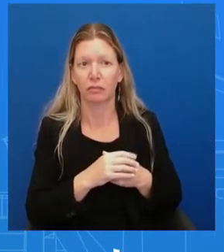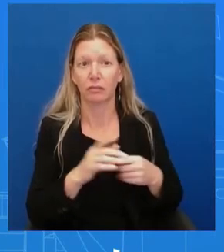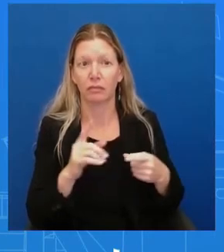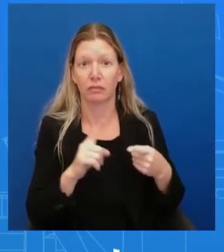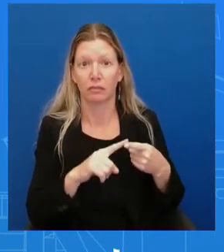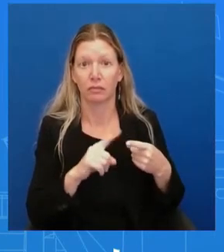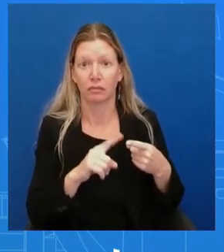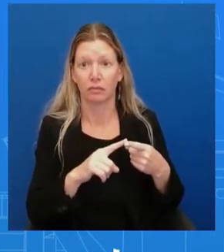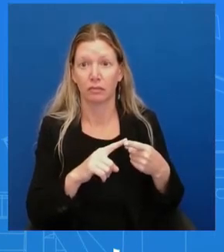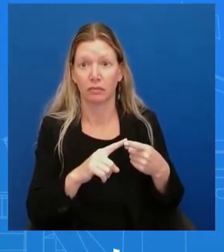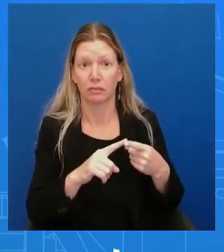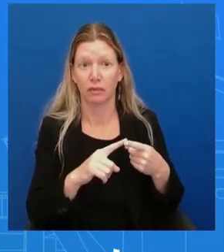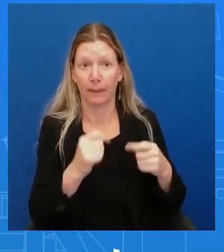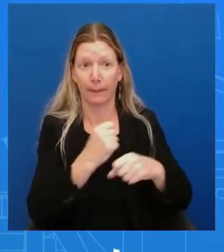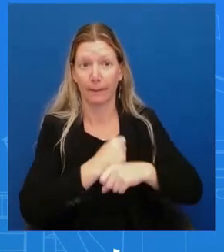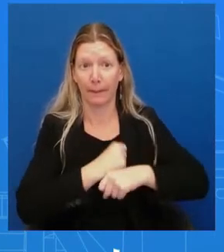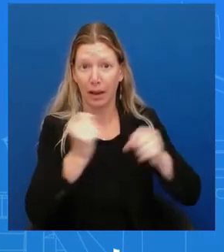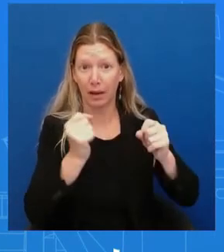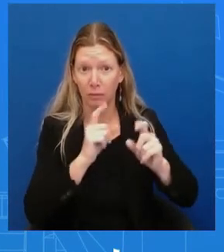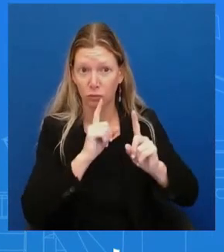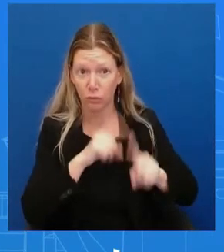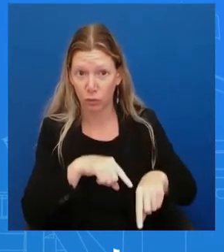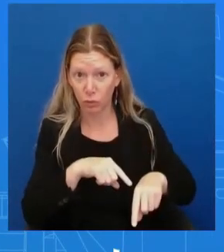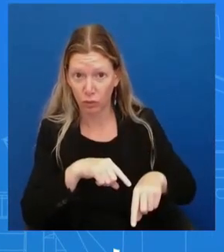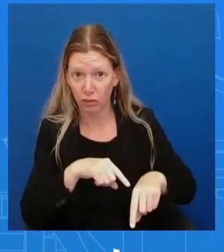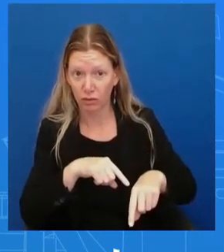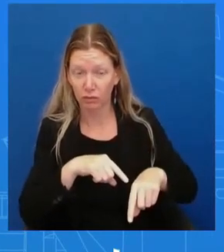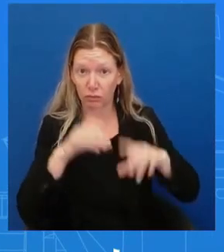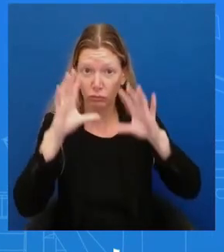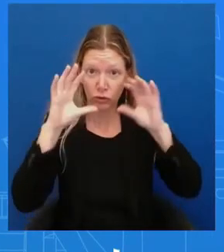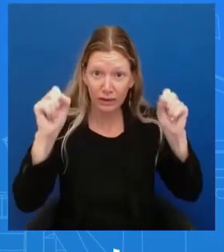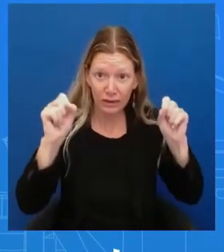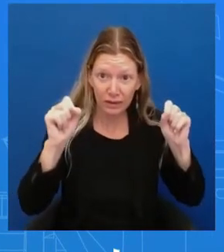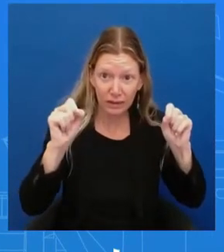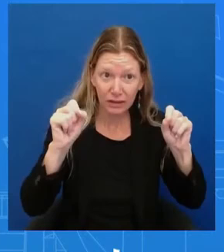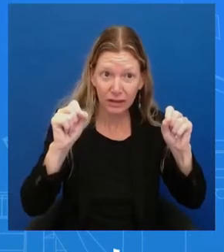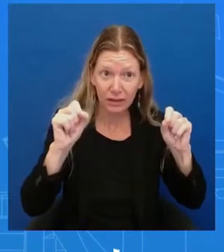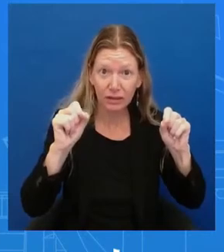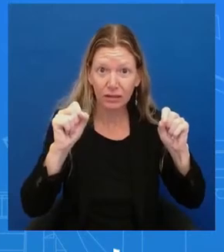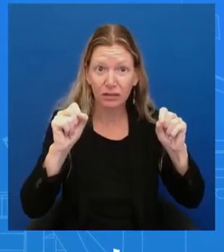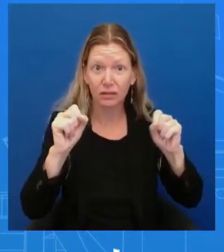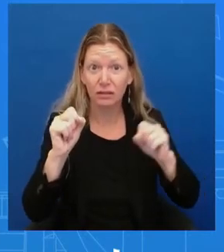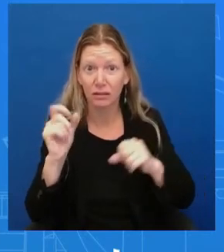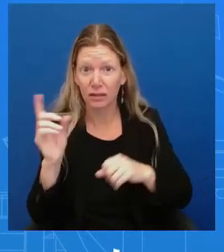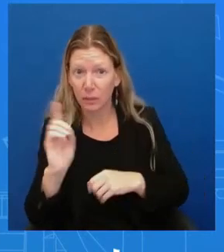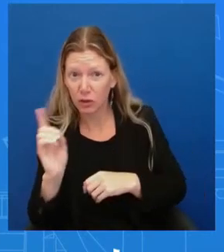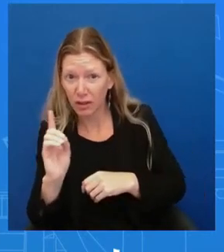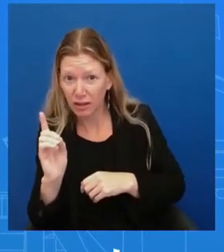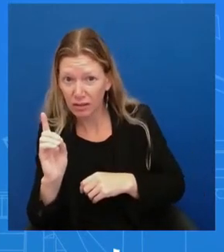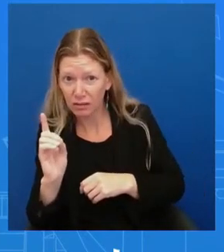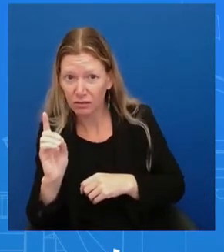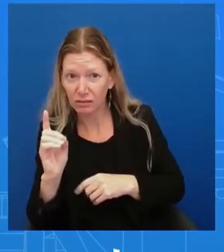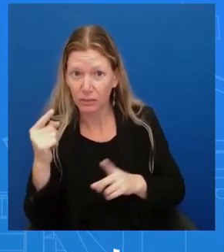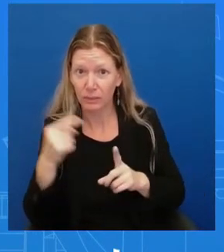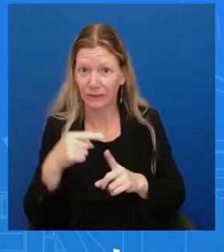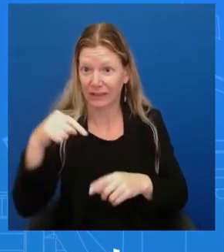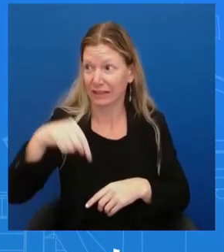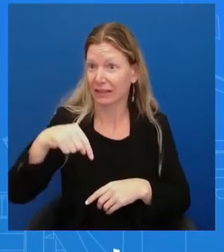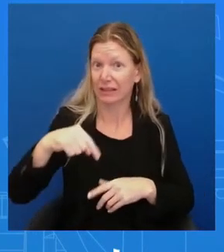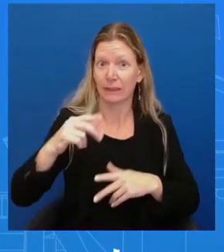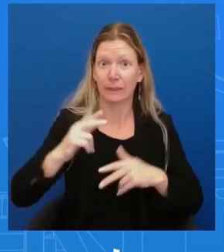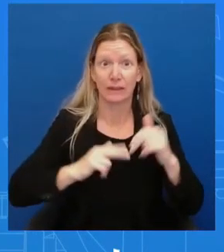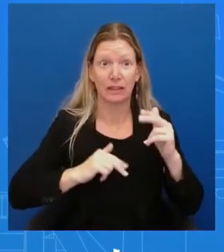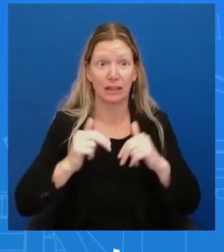or Democrat, or are you hearing from Democrats, particularly in this building, that there's a concern that Republicans aren't